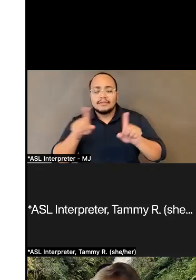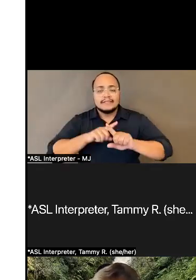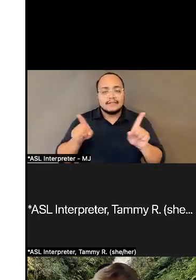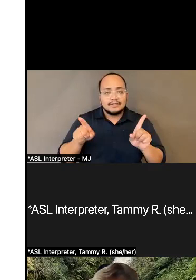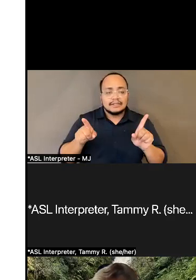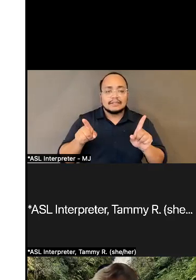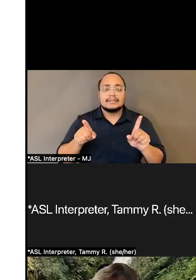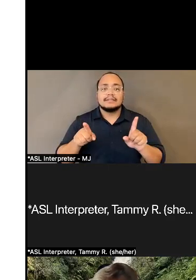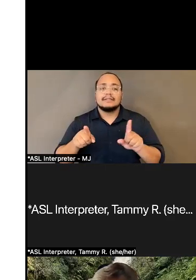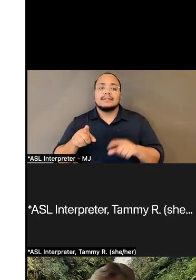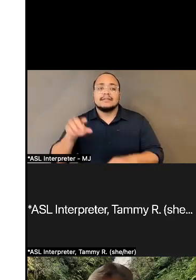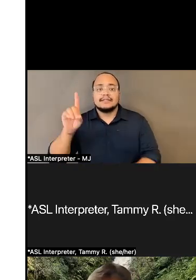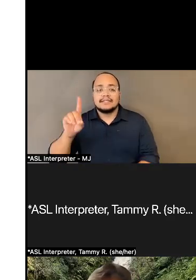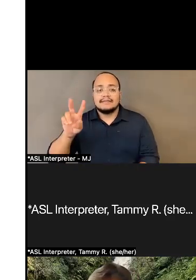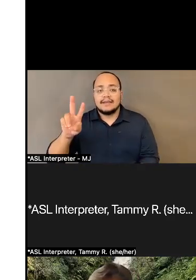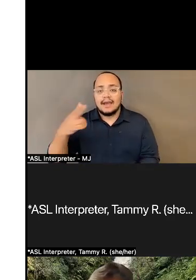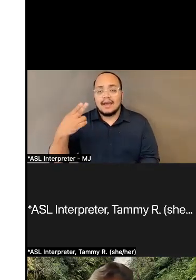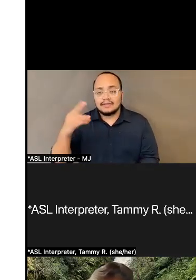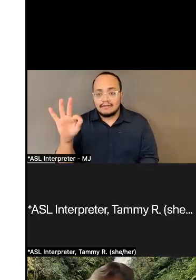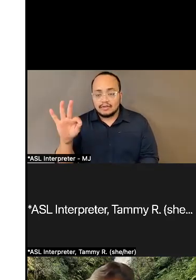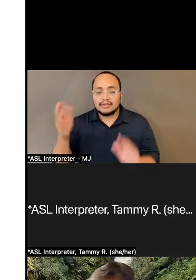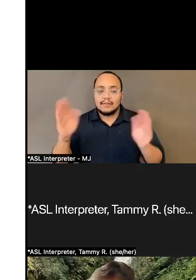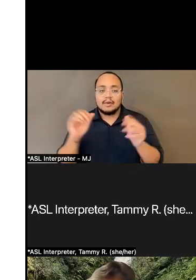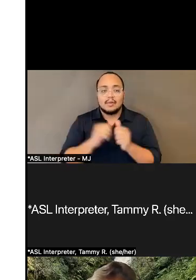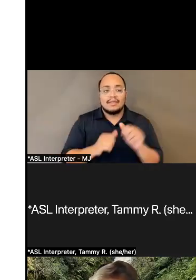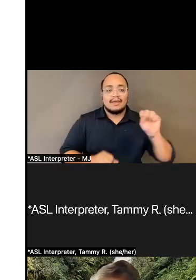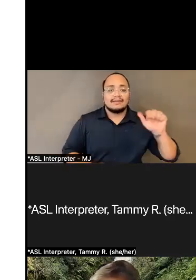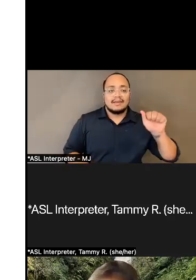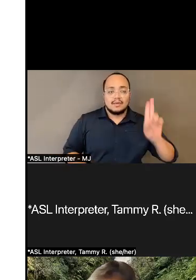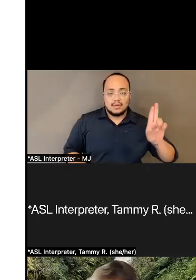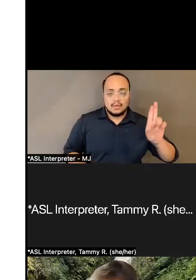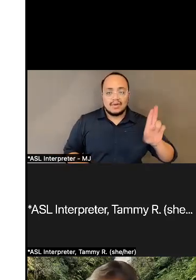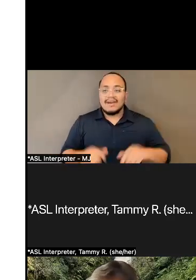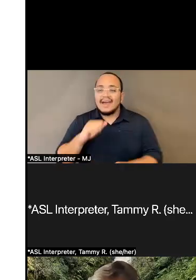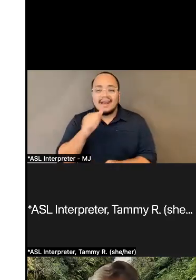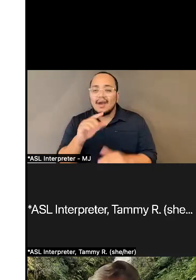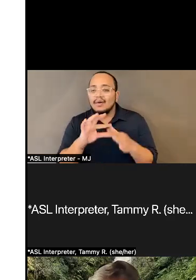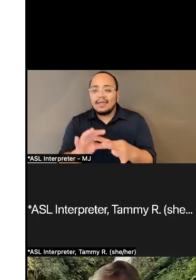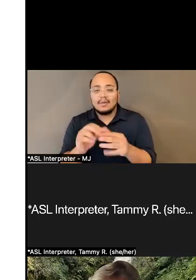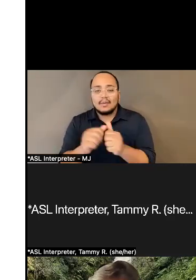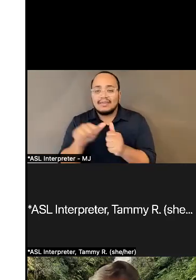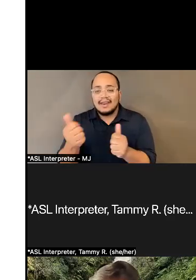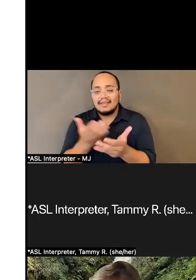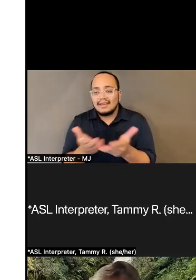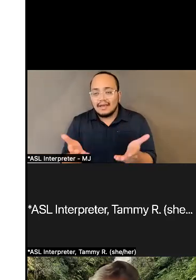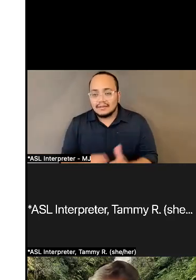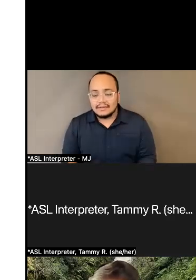by DV Housing First versus services as usual and not related to anything else.